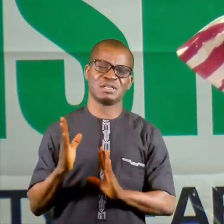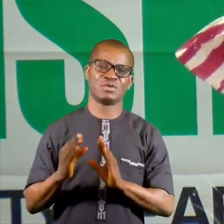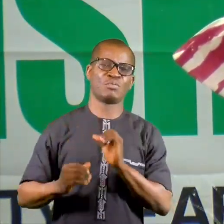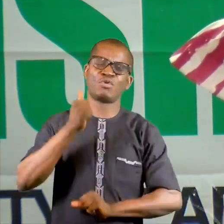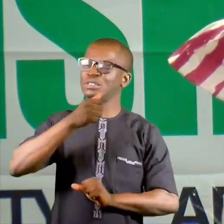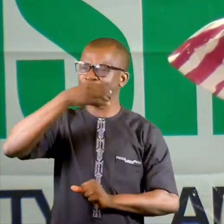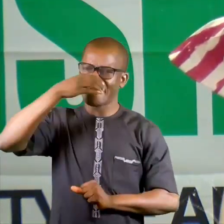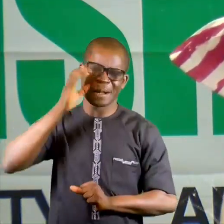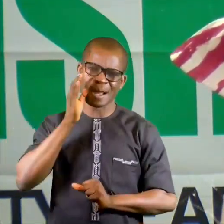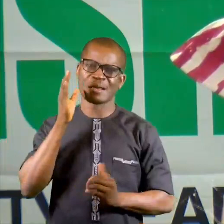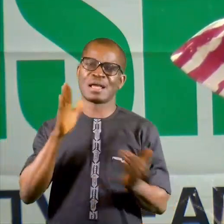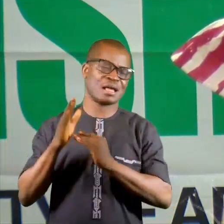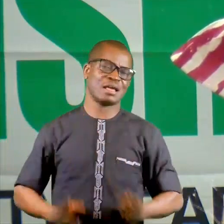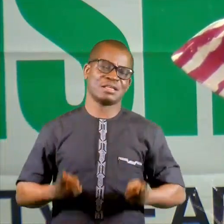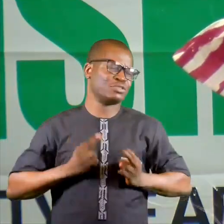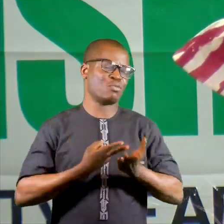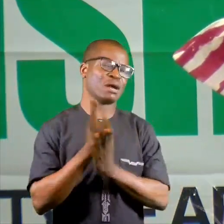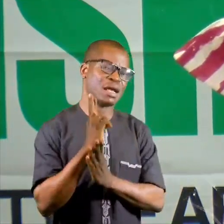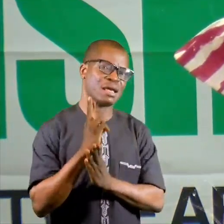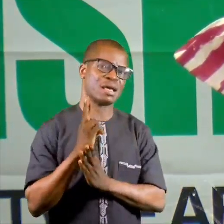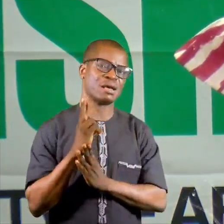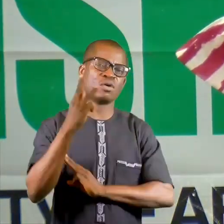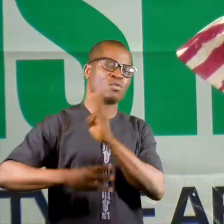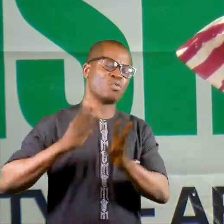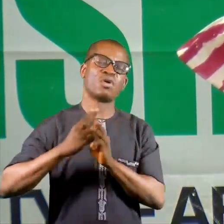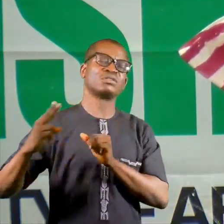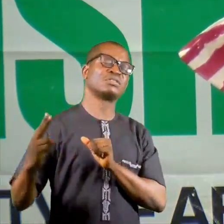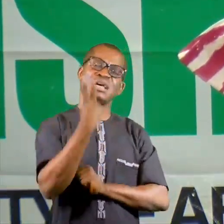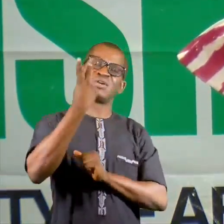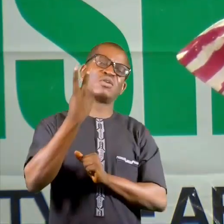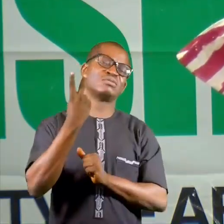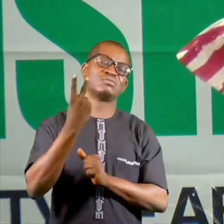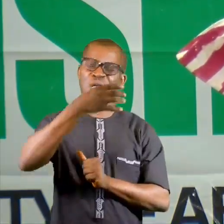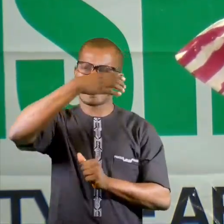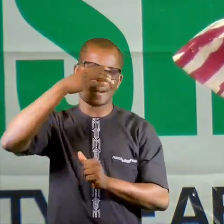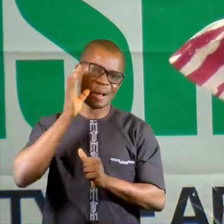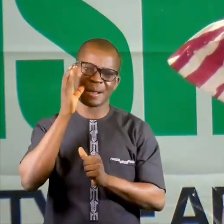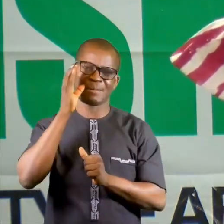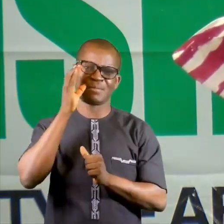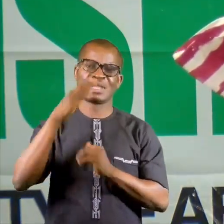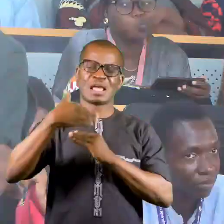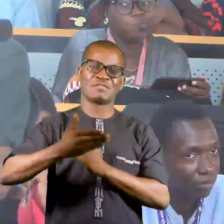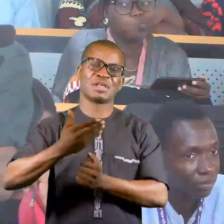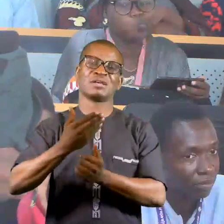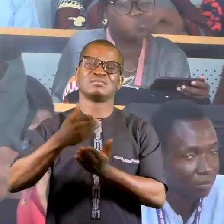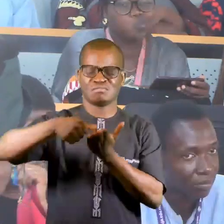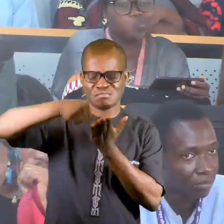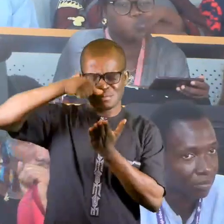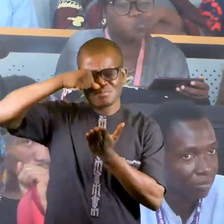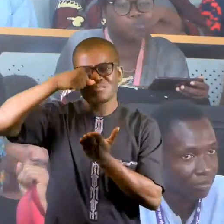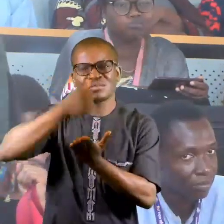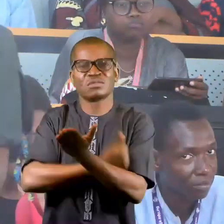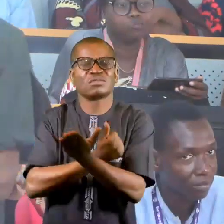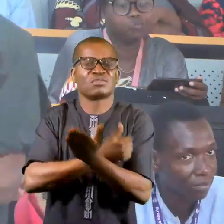rights violations, and the world's second most profitable criminal enterprise after drug trafficking.